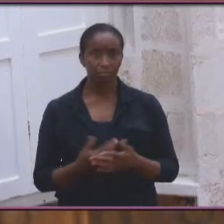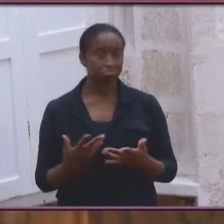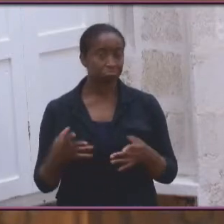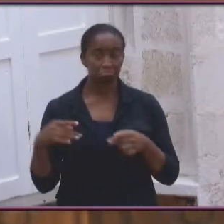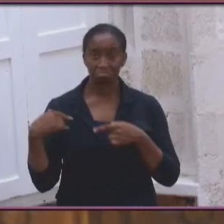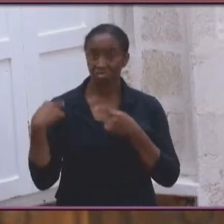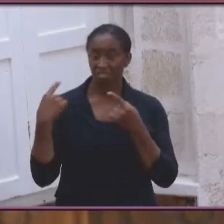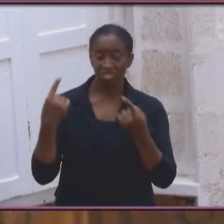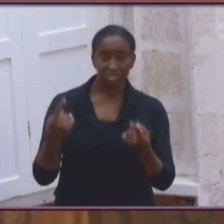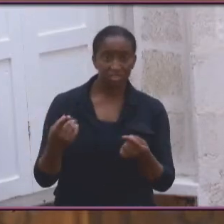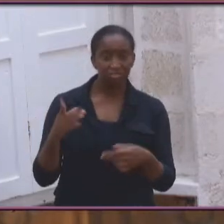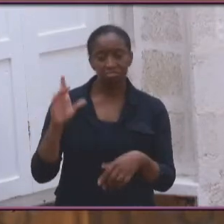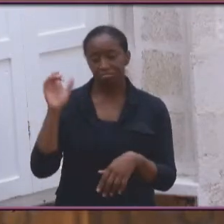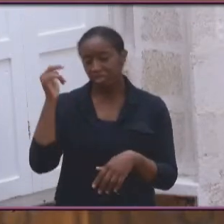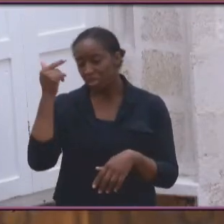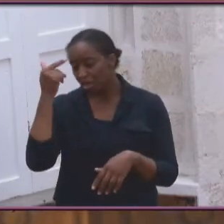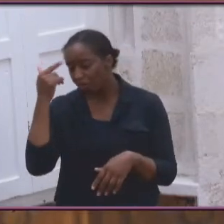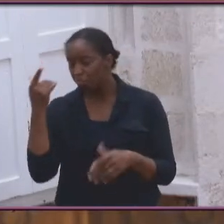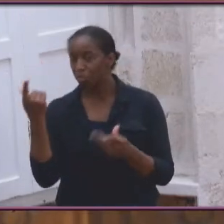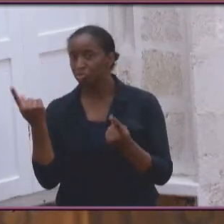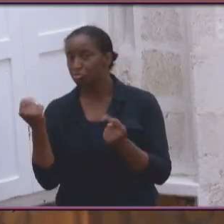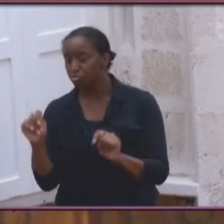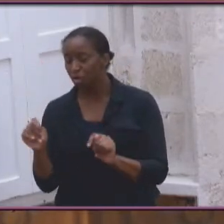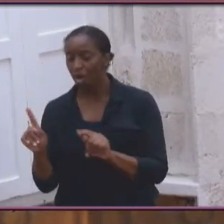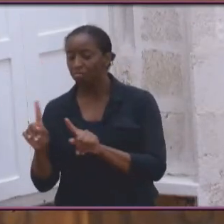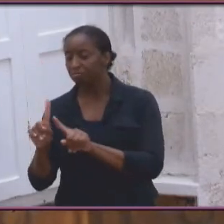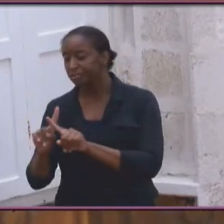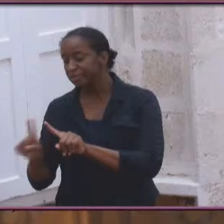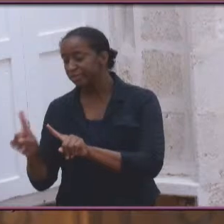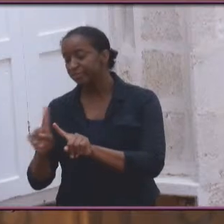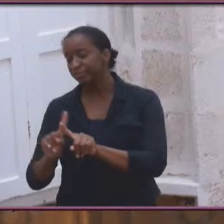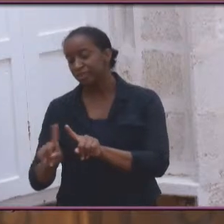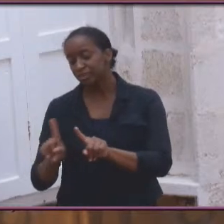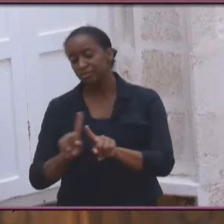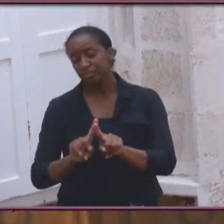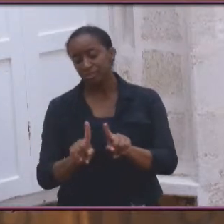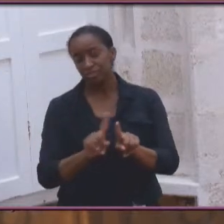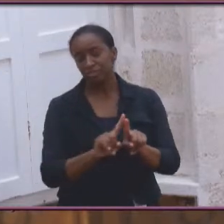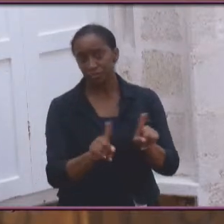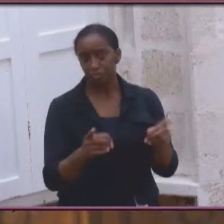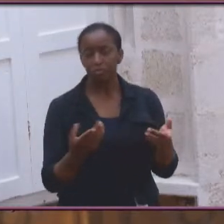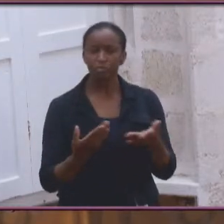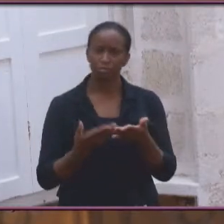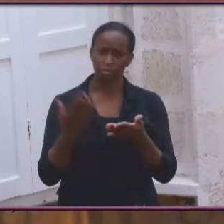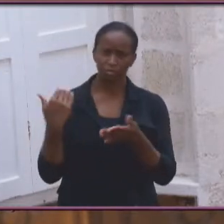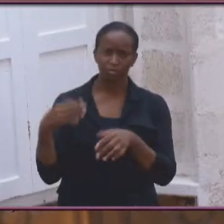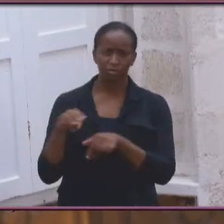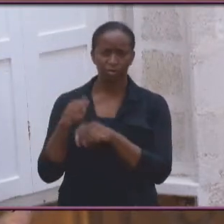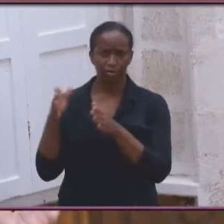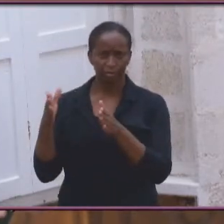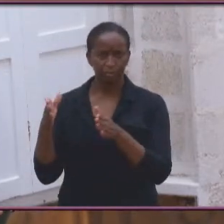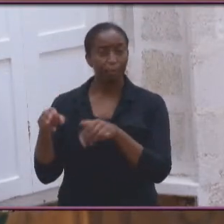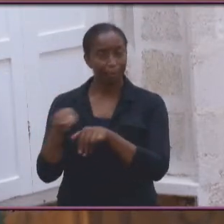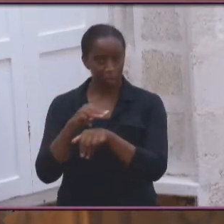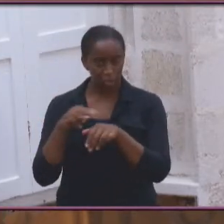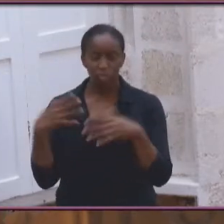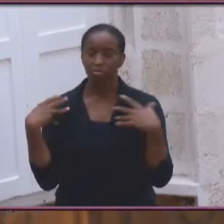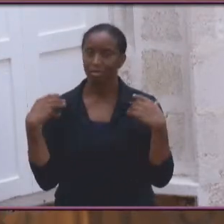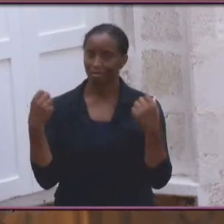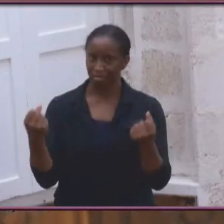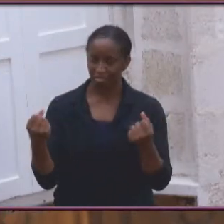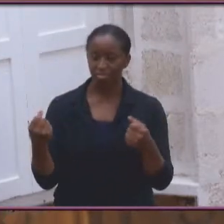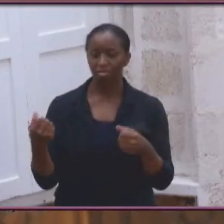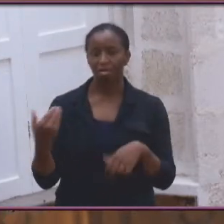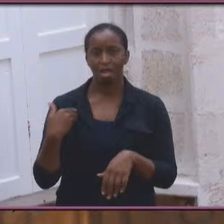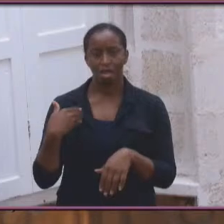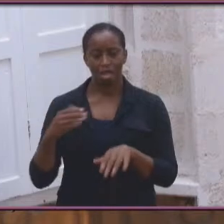measures. At one stage, the Ministry of Health had a debushing team that worked. I believe the